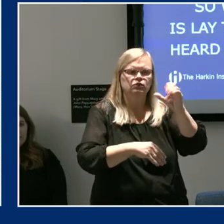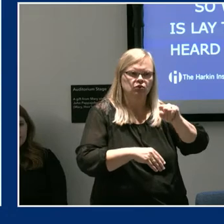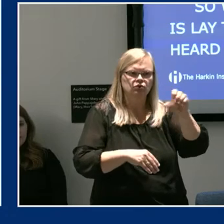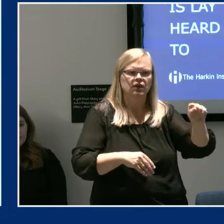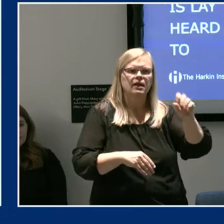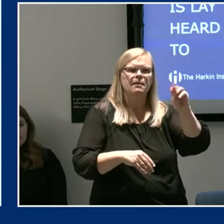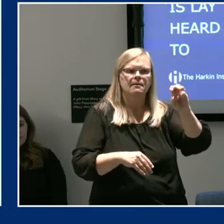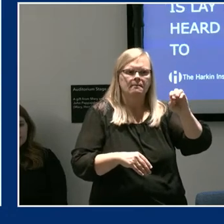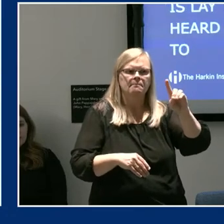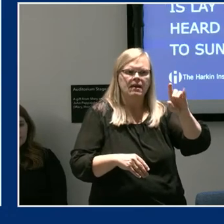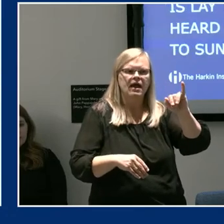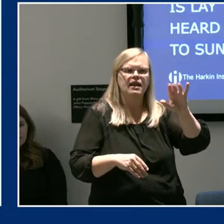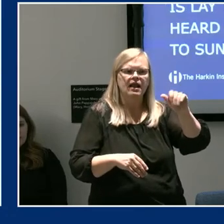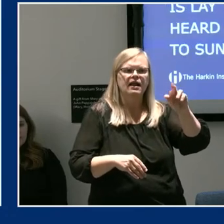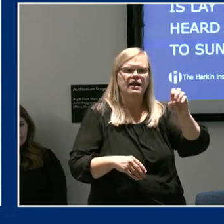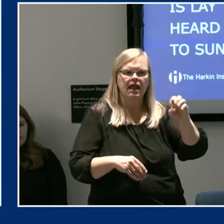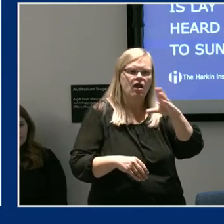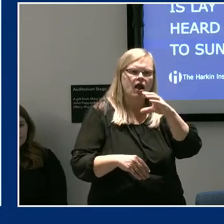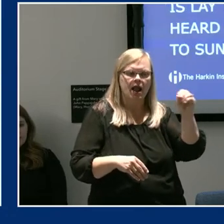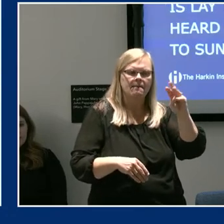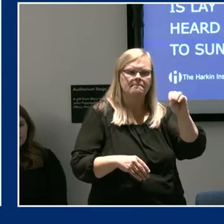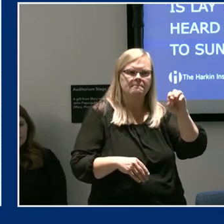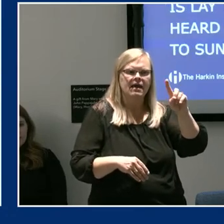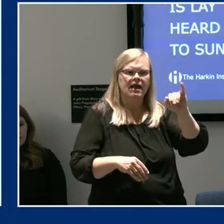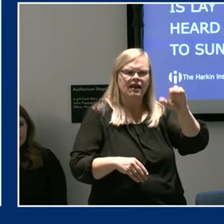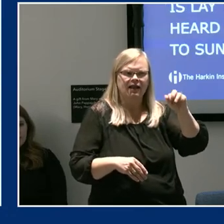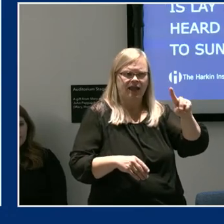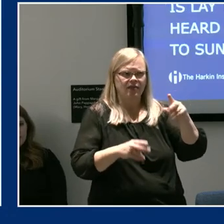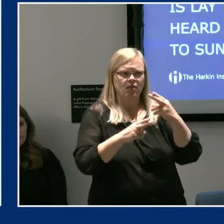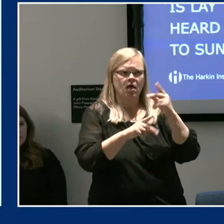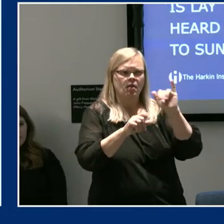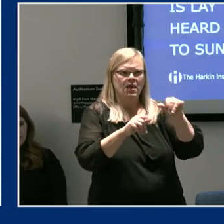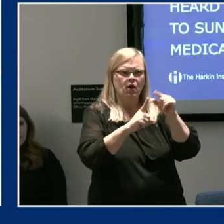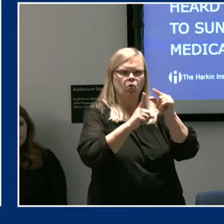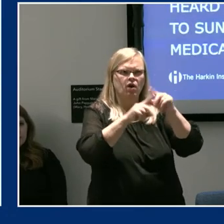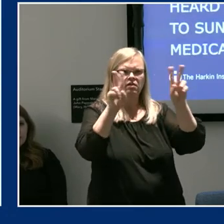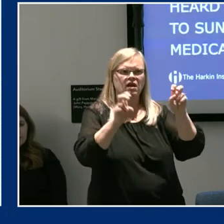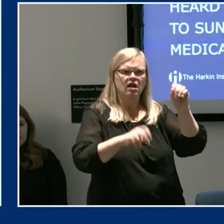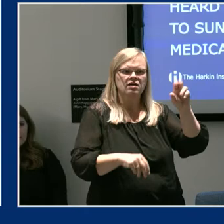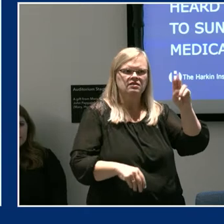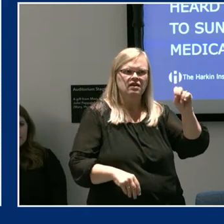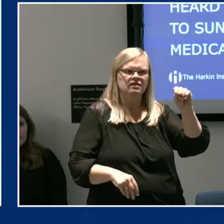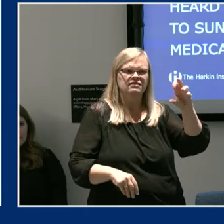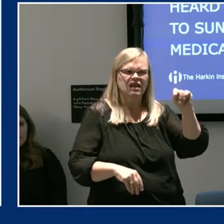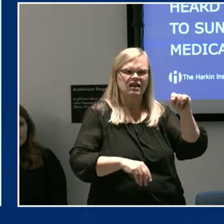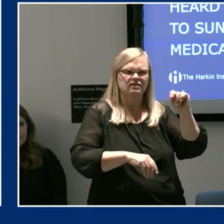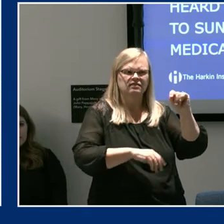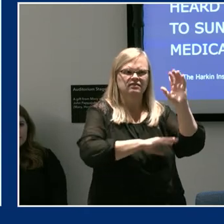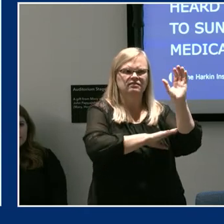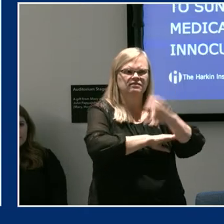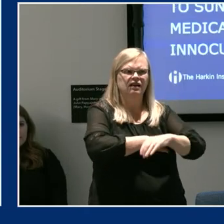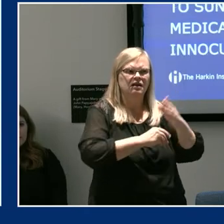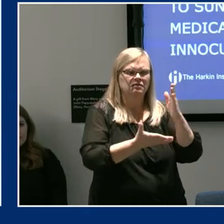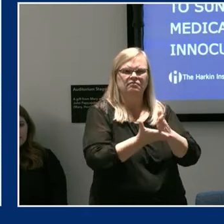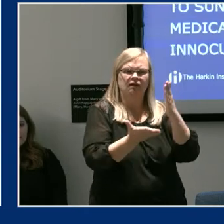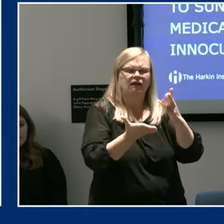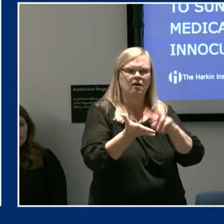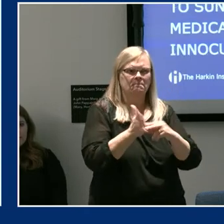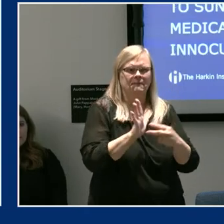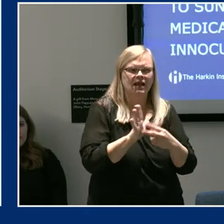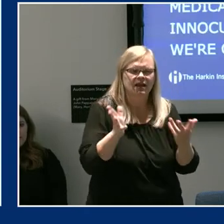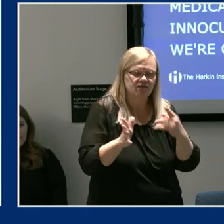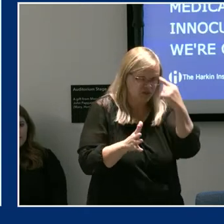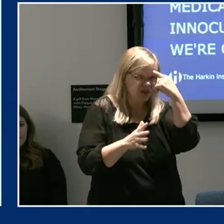Medicaid. What, sunset, you know, that sounds pretty innocuous. What does that mean? It means we're going to start, basically it means, if you really